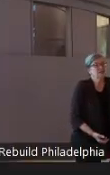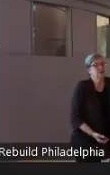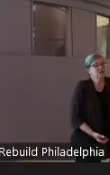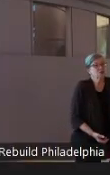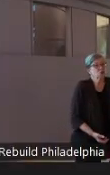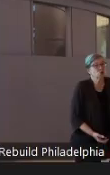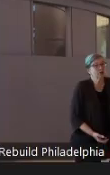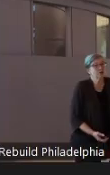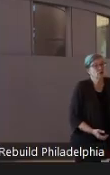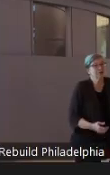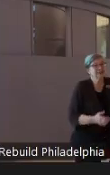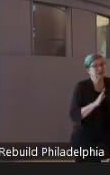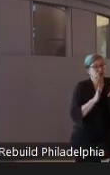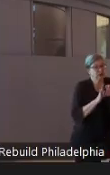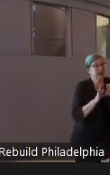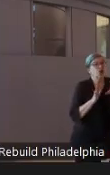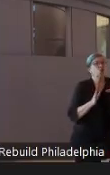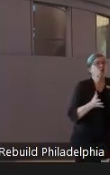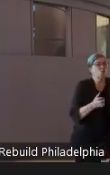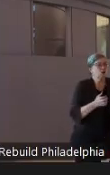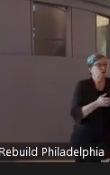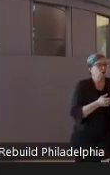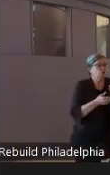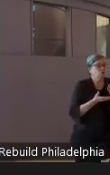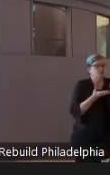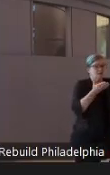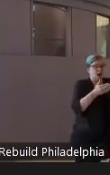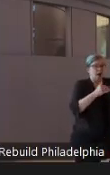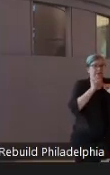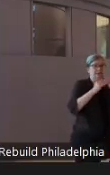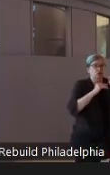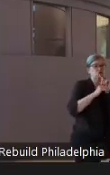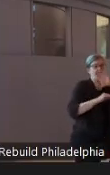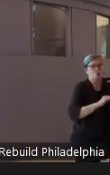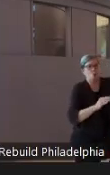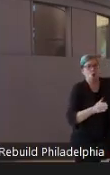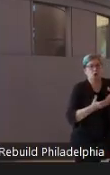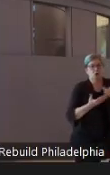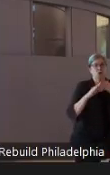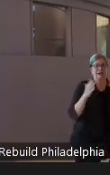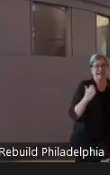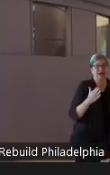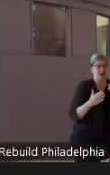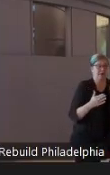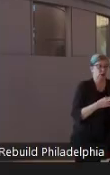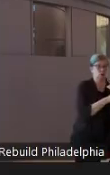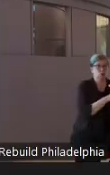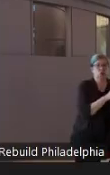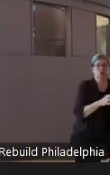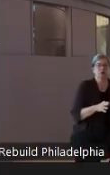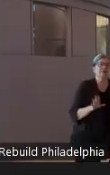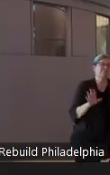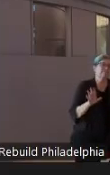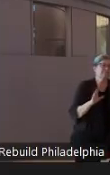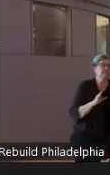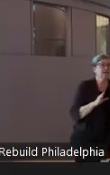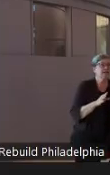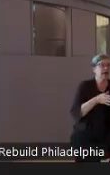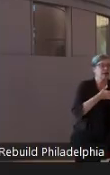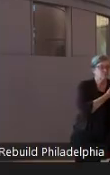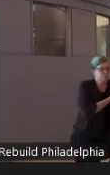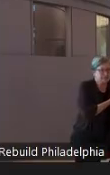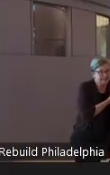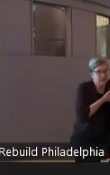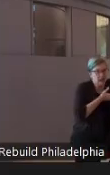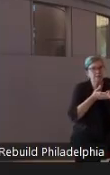building to the entire community here and users that brings it to the 21st